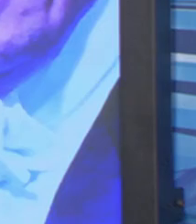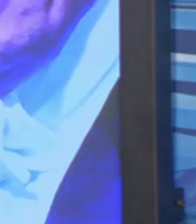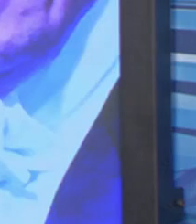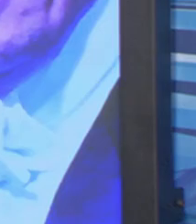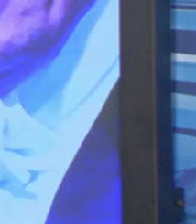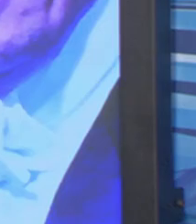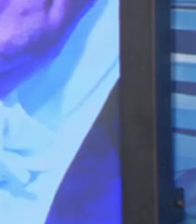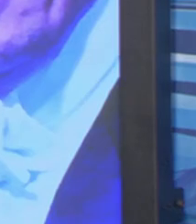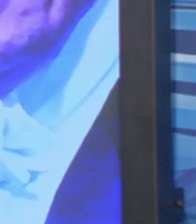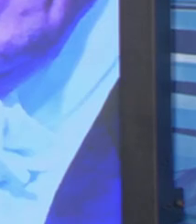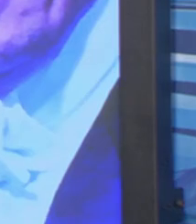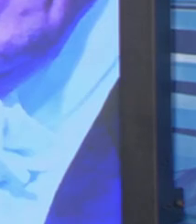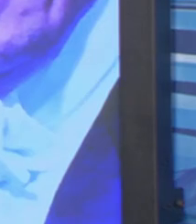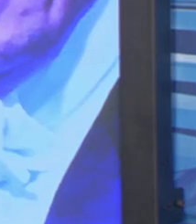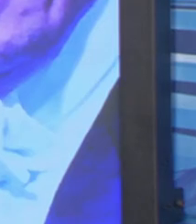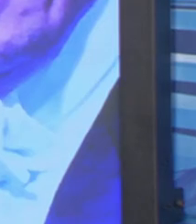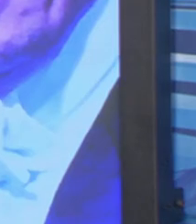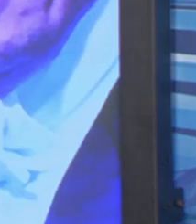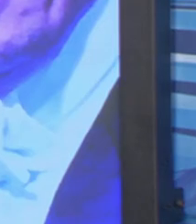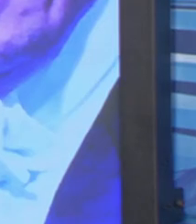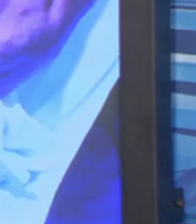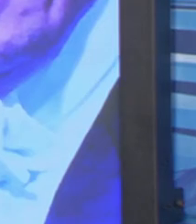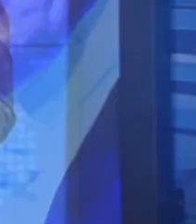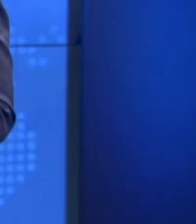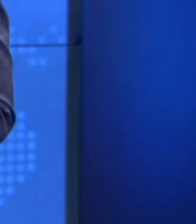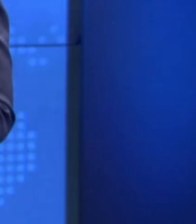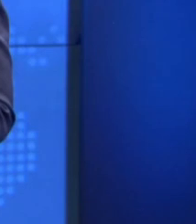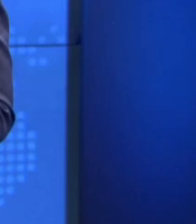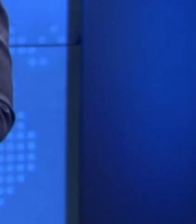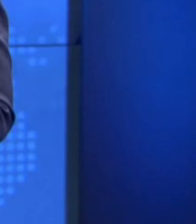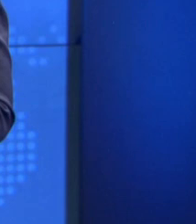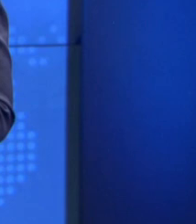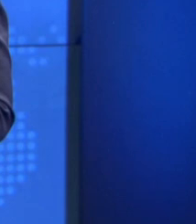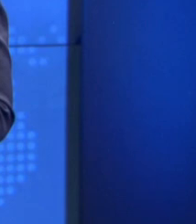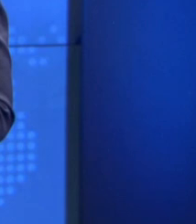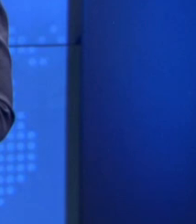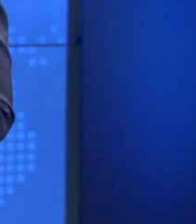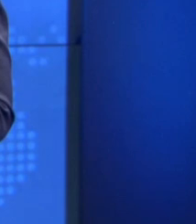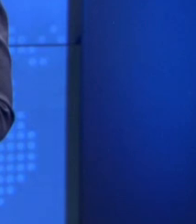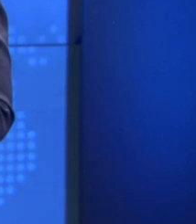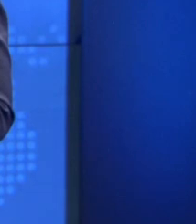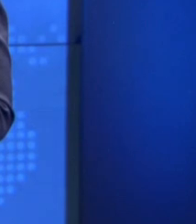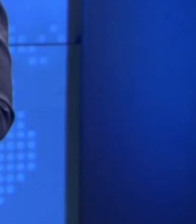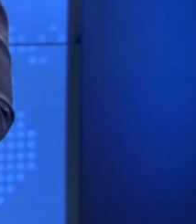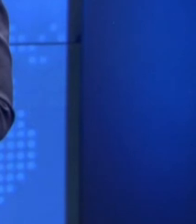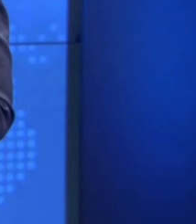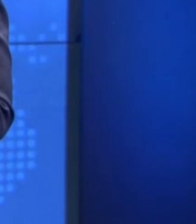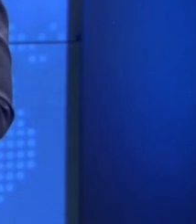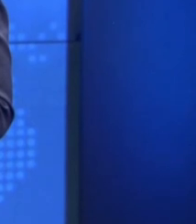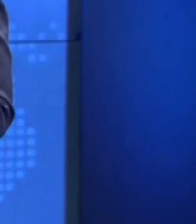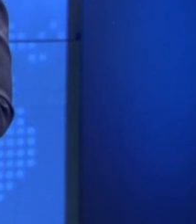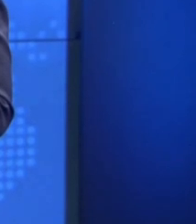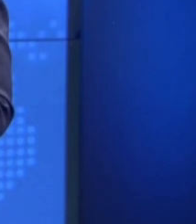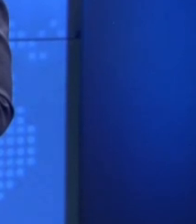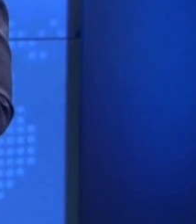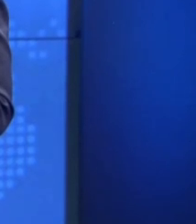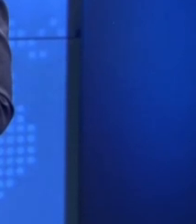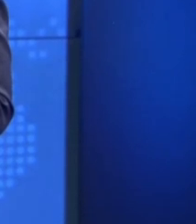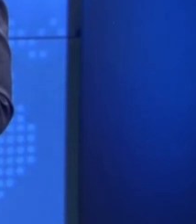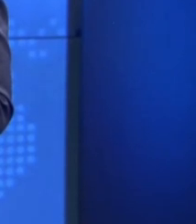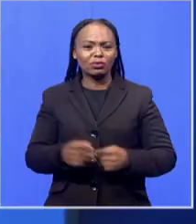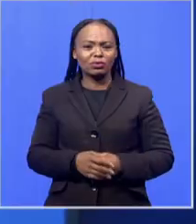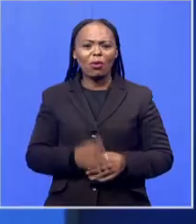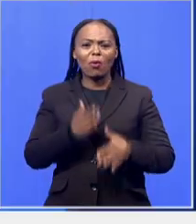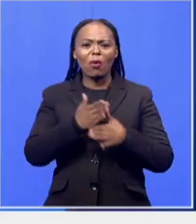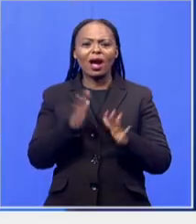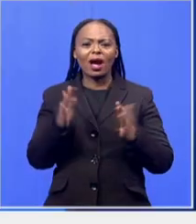2,400 or 200 rand to get your verification. Explain to the rest of us, like people like me who haven't actually gone through the process, how it works, why it's